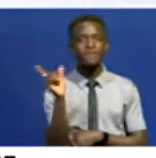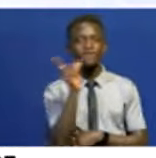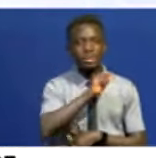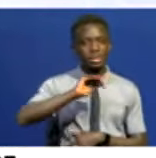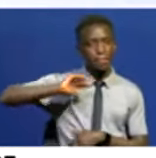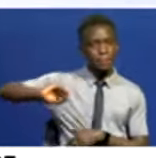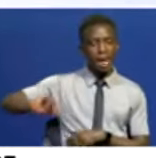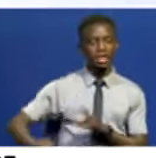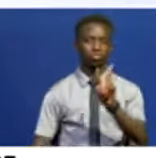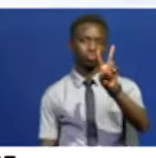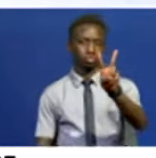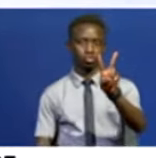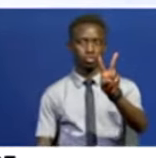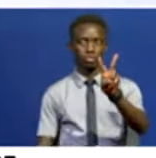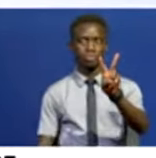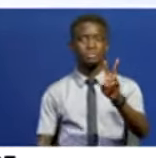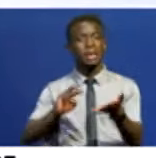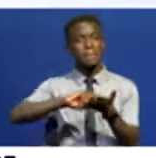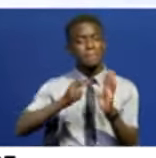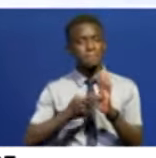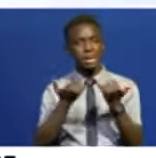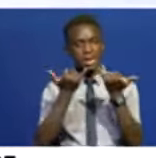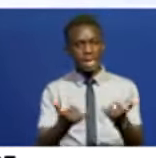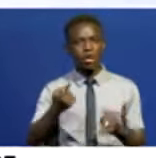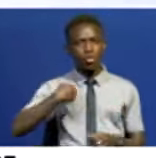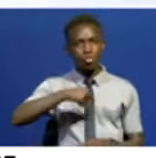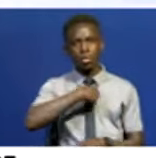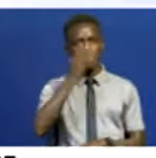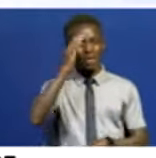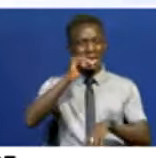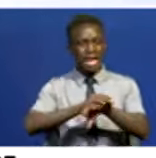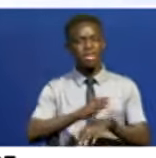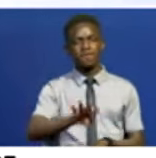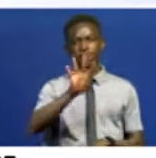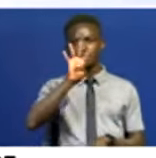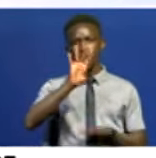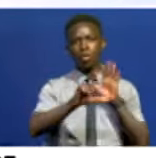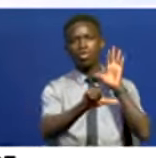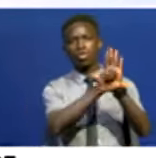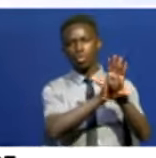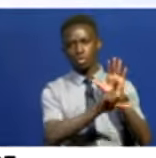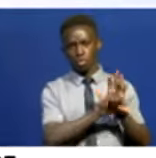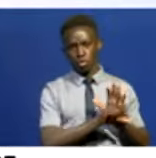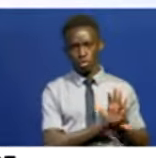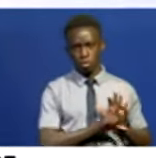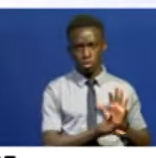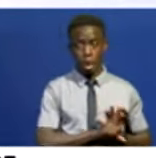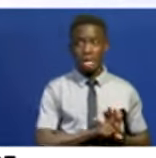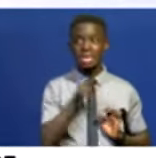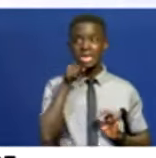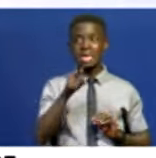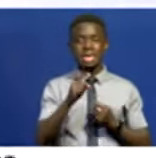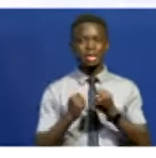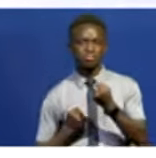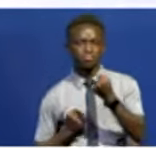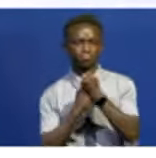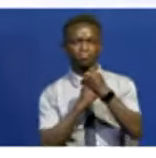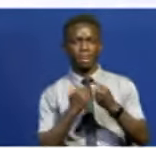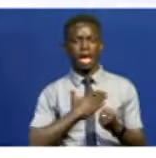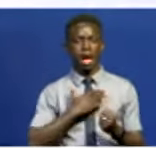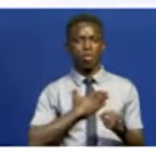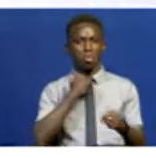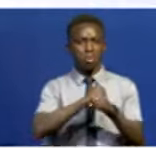two. So we will end up with four pieces of legislation that will support our delivery of